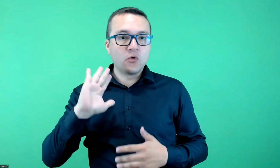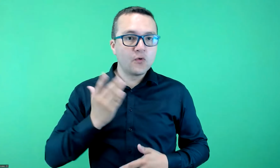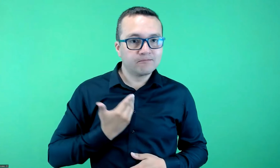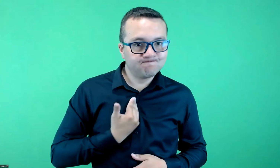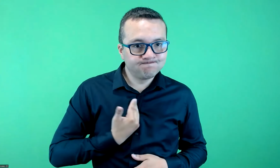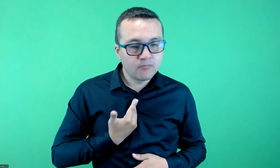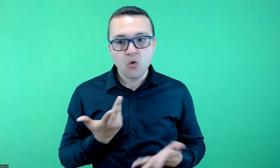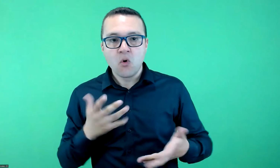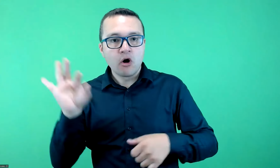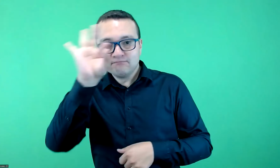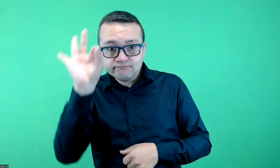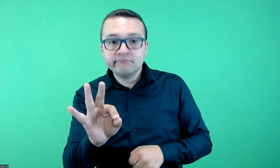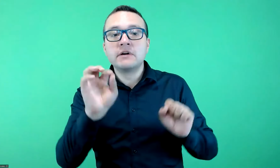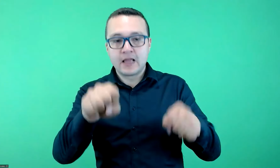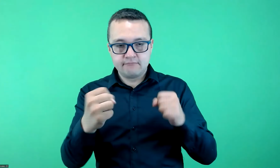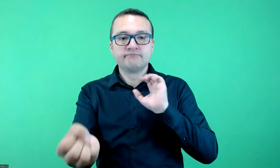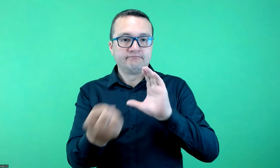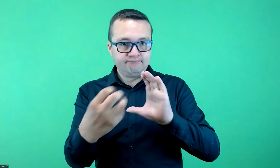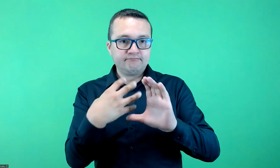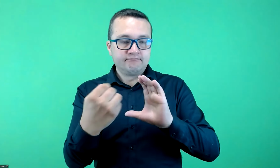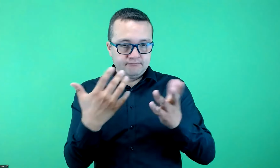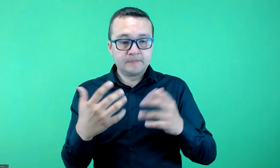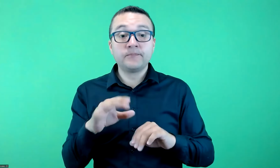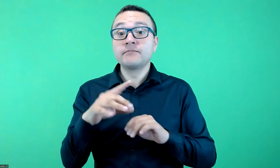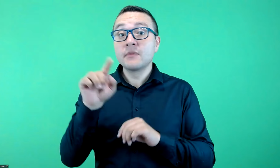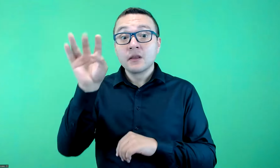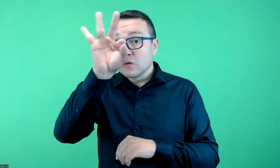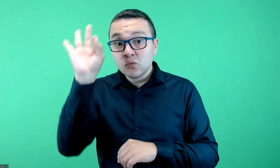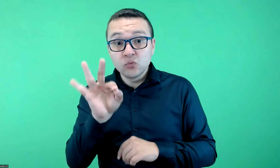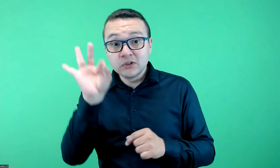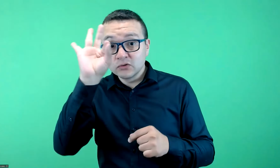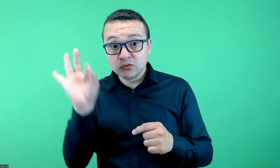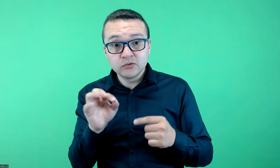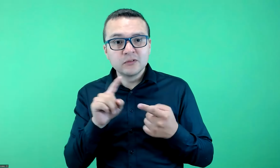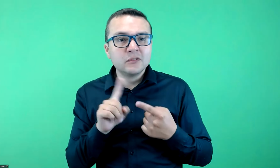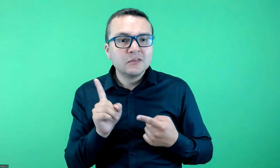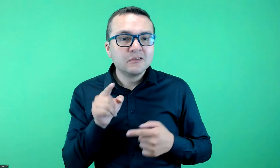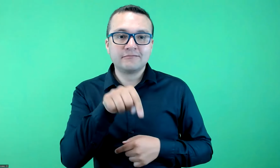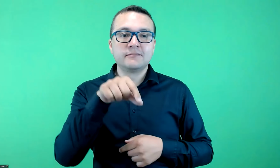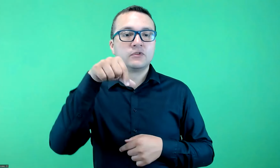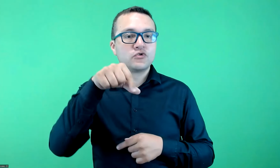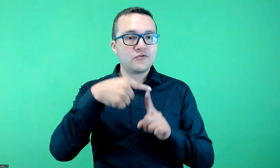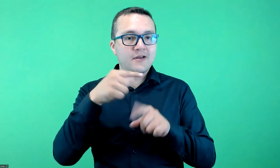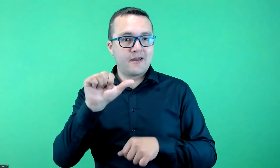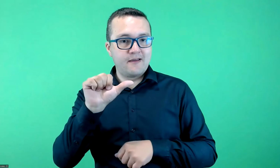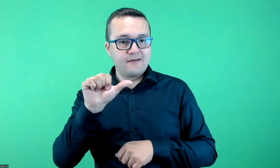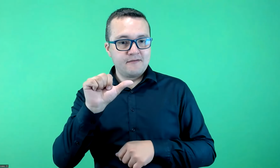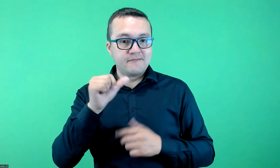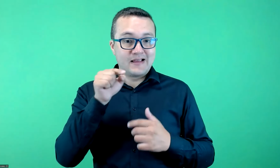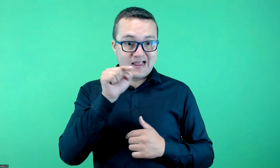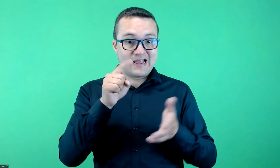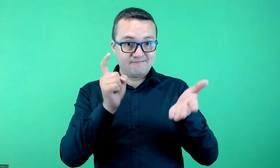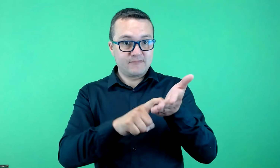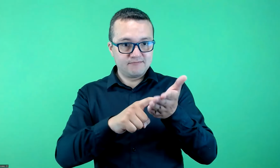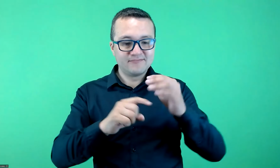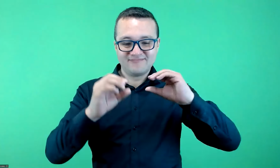the chat and your questions via the Q&A section, which is also on the lower part of your screen.